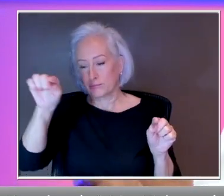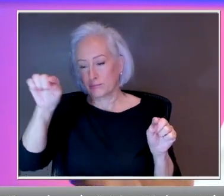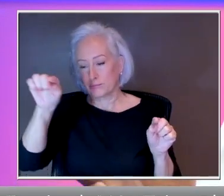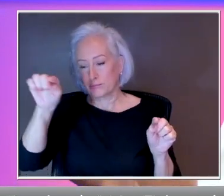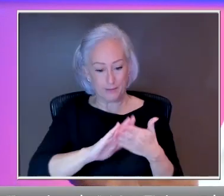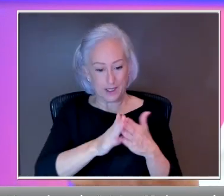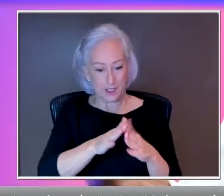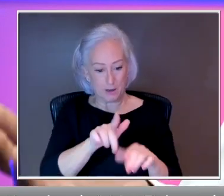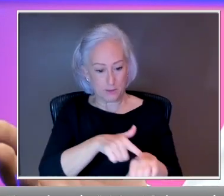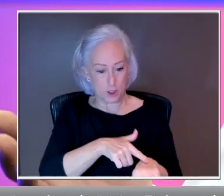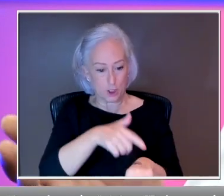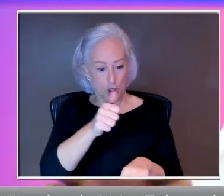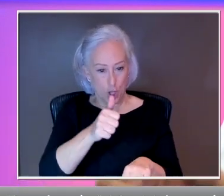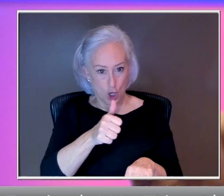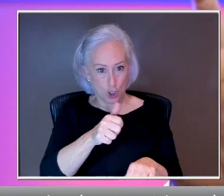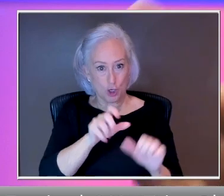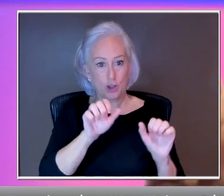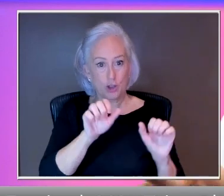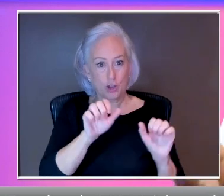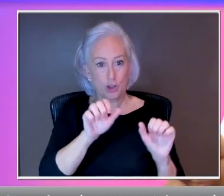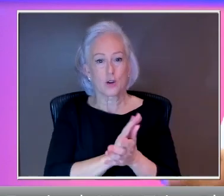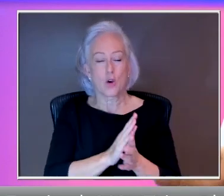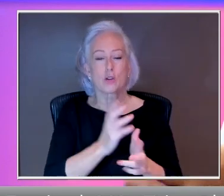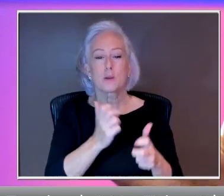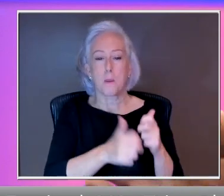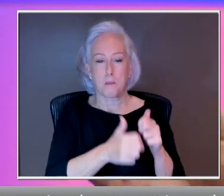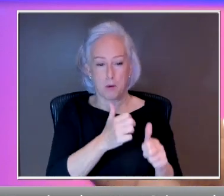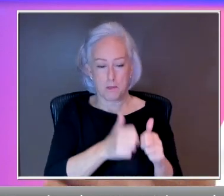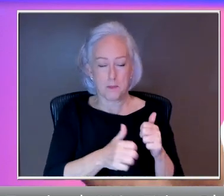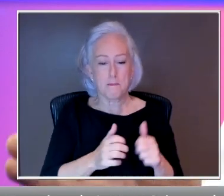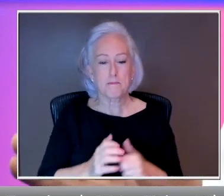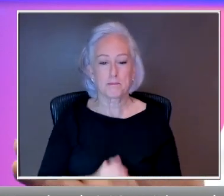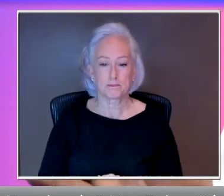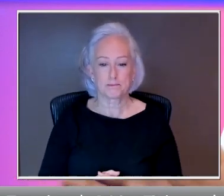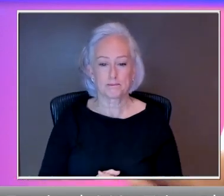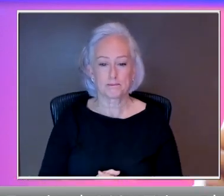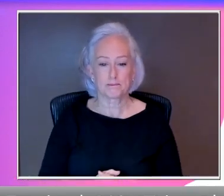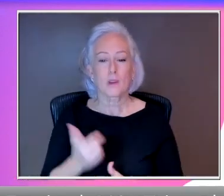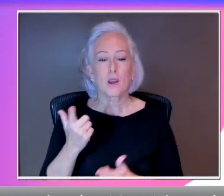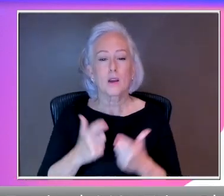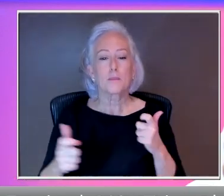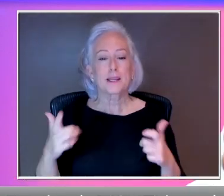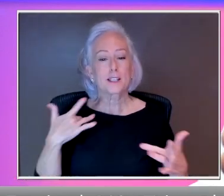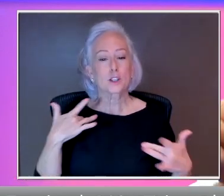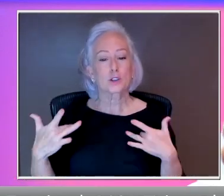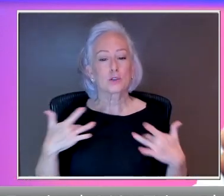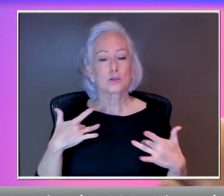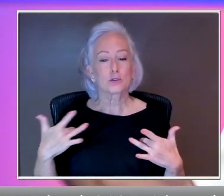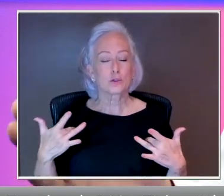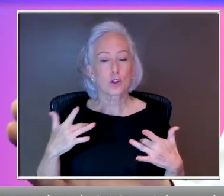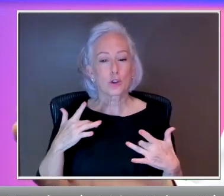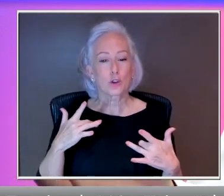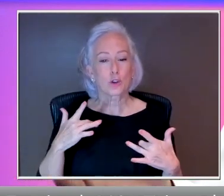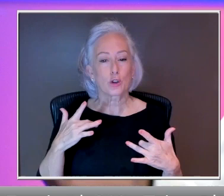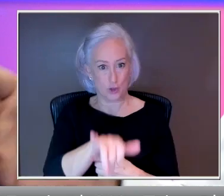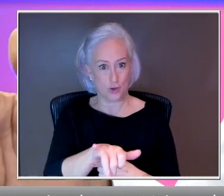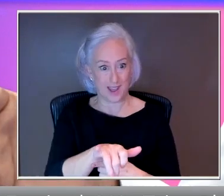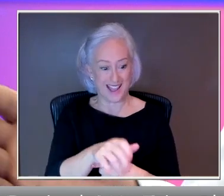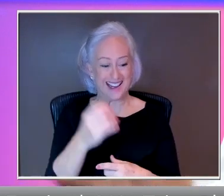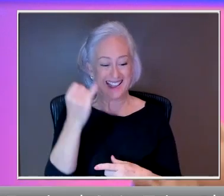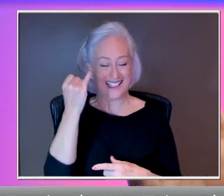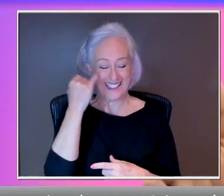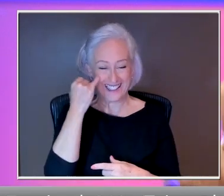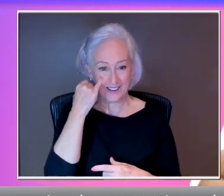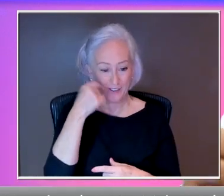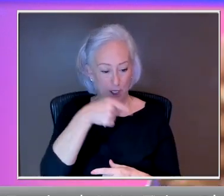have problems. The biggest issue associated, the biggest concern that we have is if that QT segment gets too